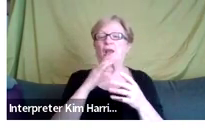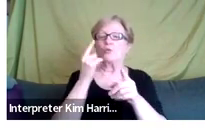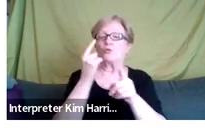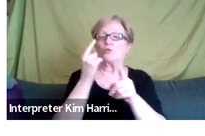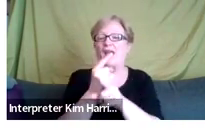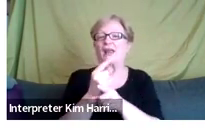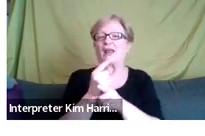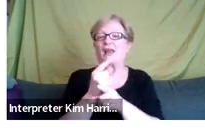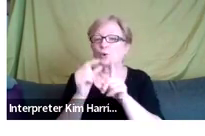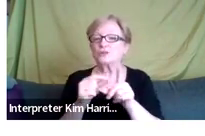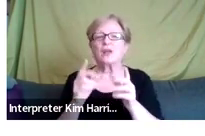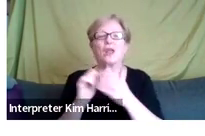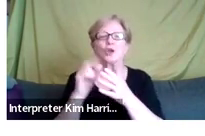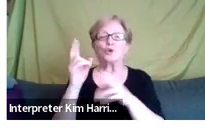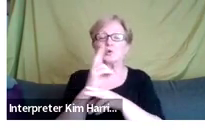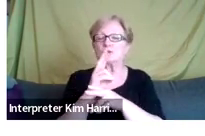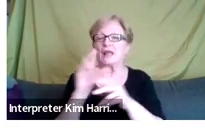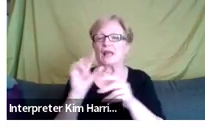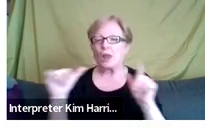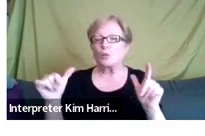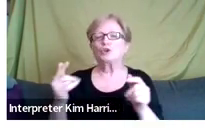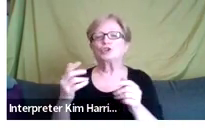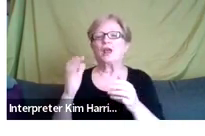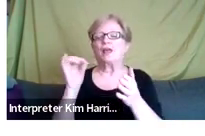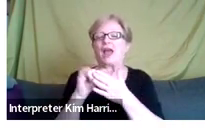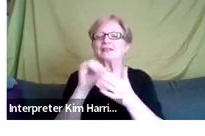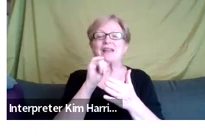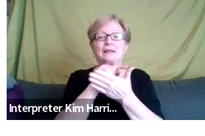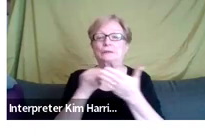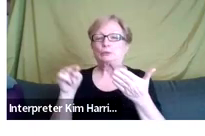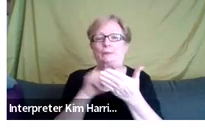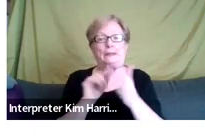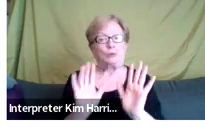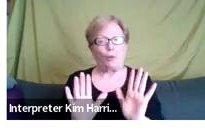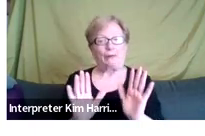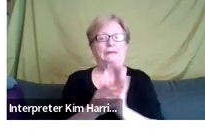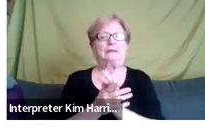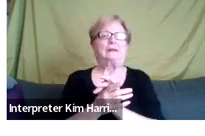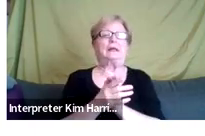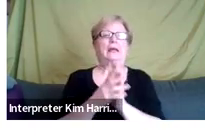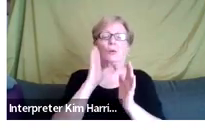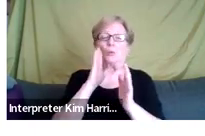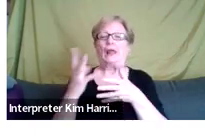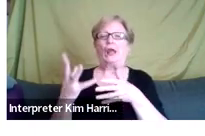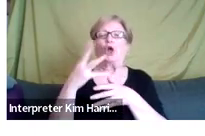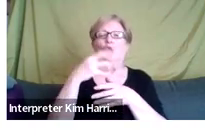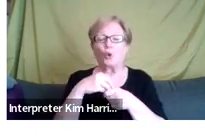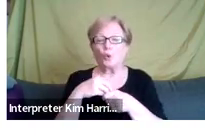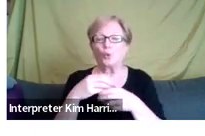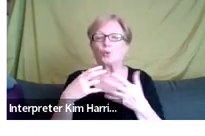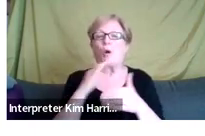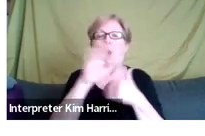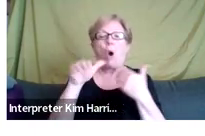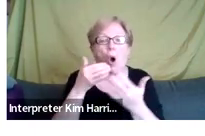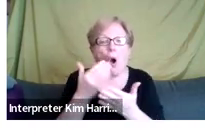always using language that is not discriminatory and that includes all